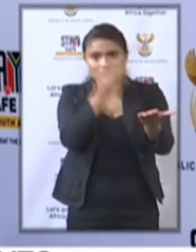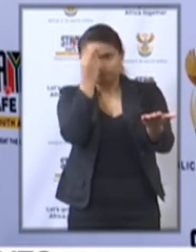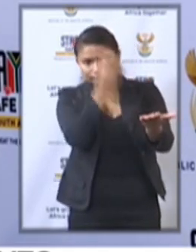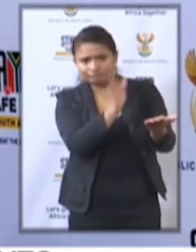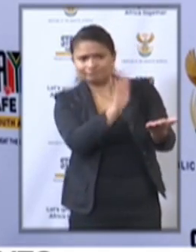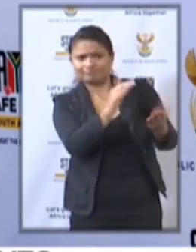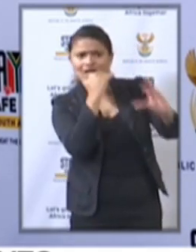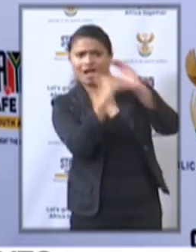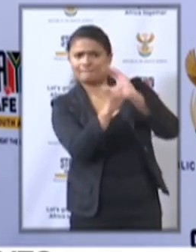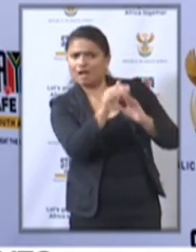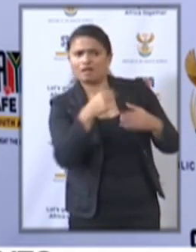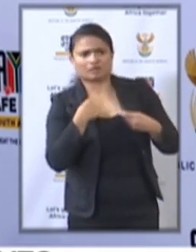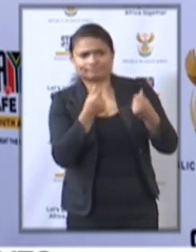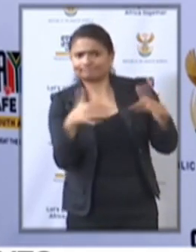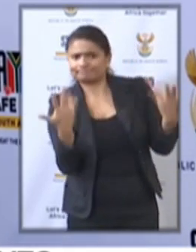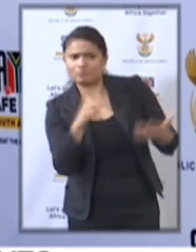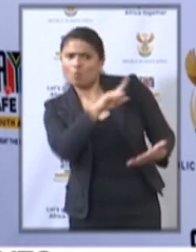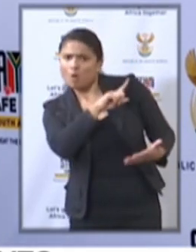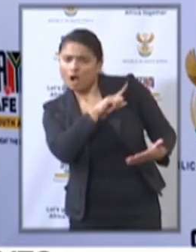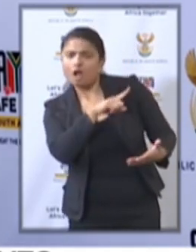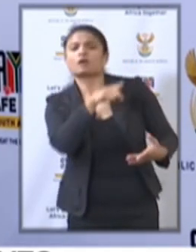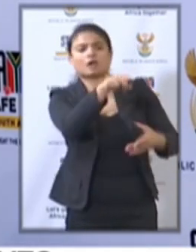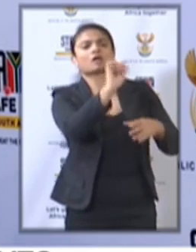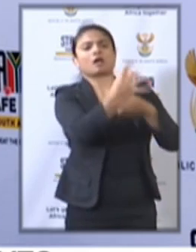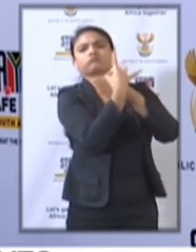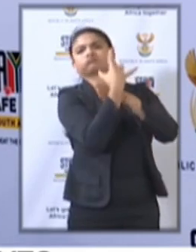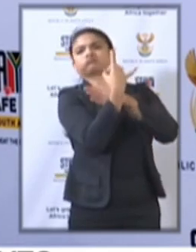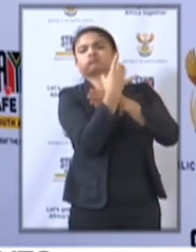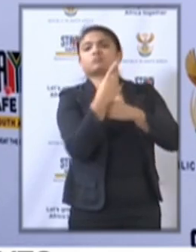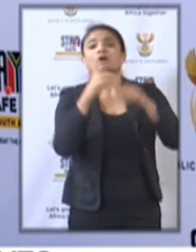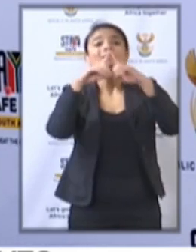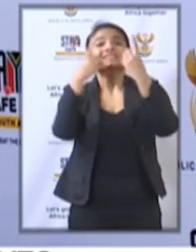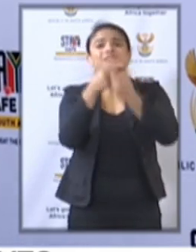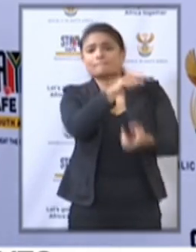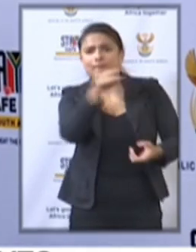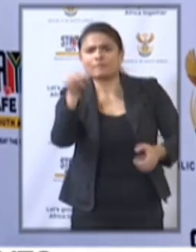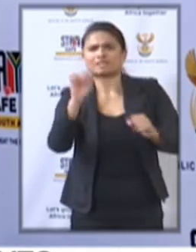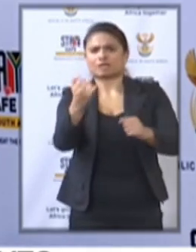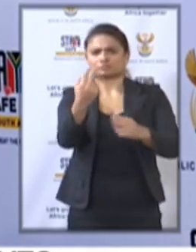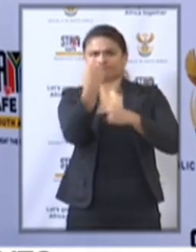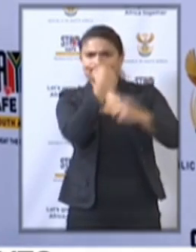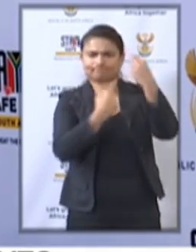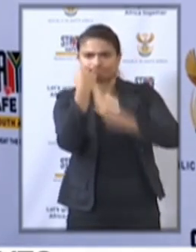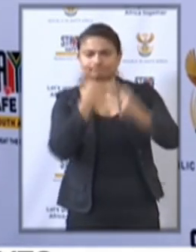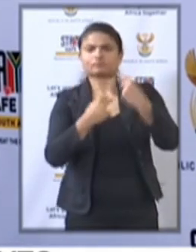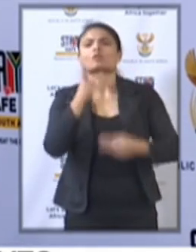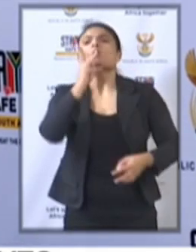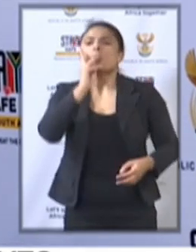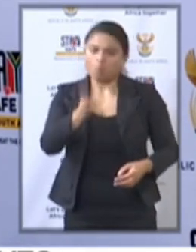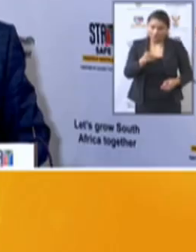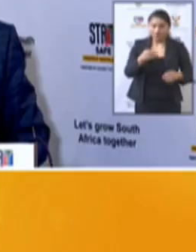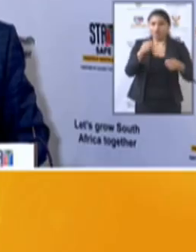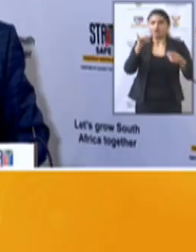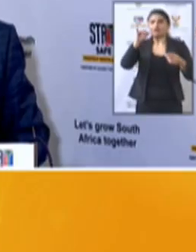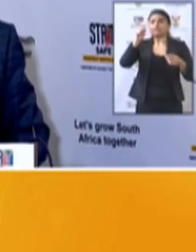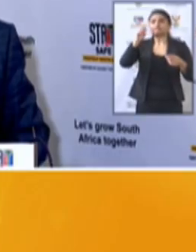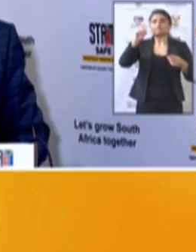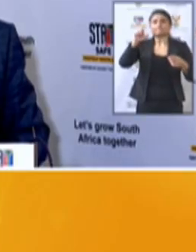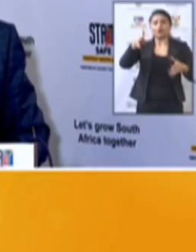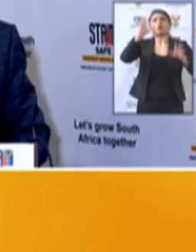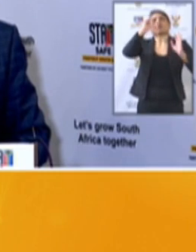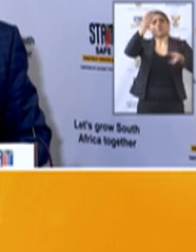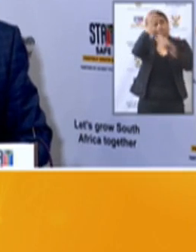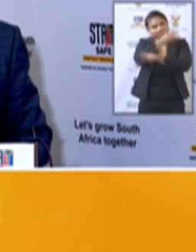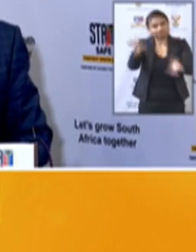bathumele khona eminyangweni wami. U-Ishmael uzozisho futhi akhumbuza abantu lezi zinto noma khona kwa-NSFAS ukuthi